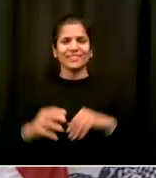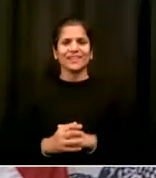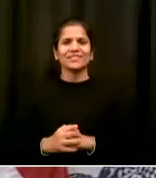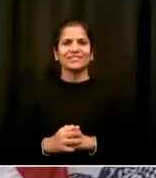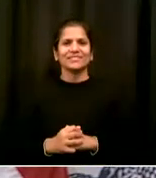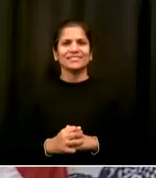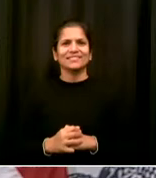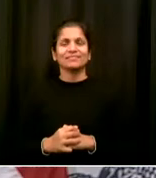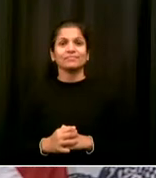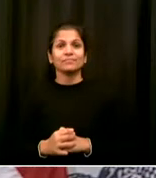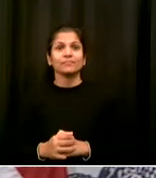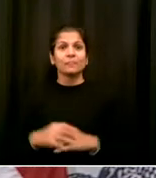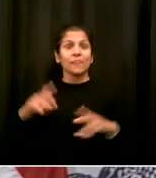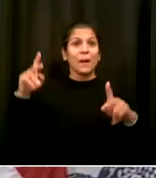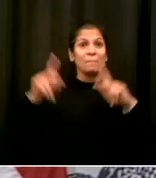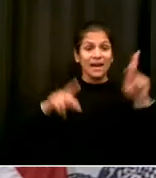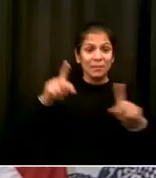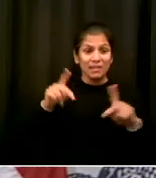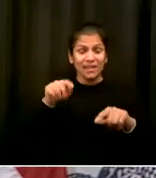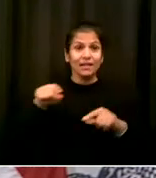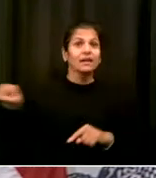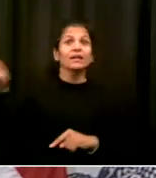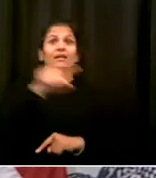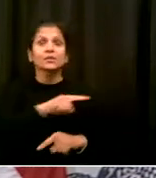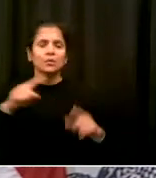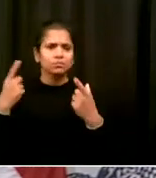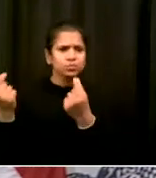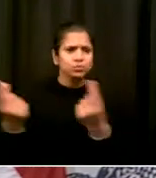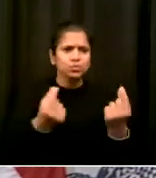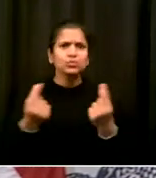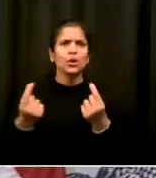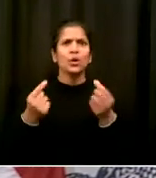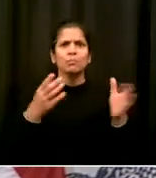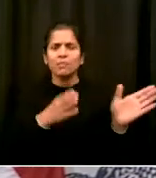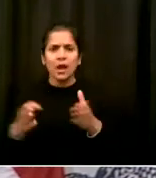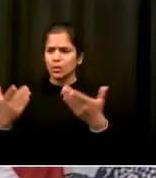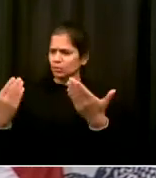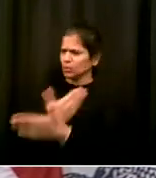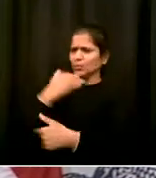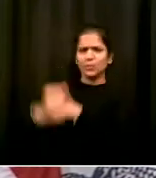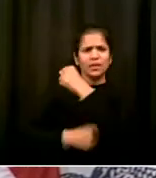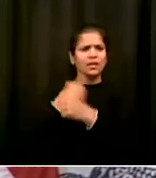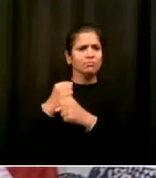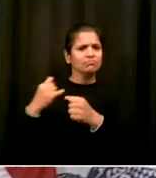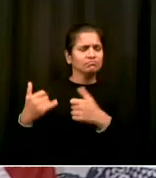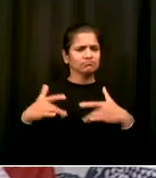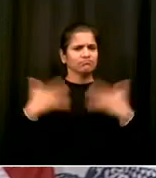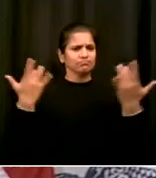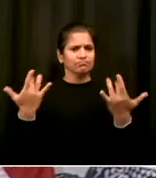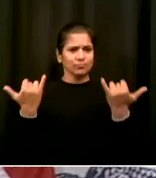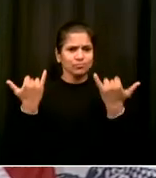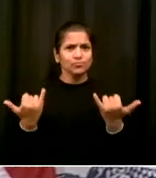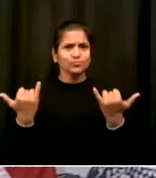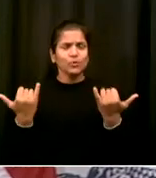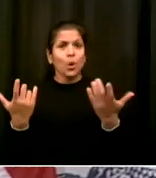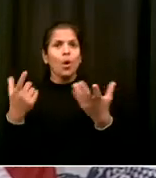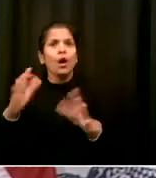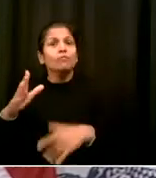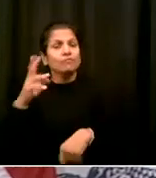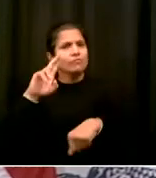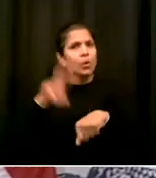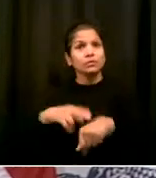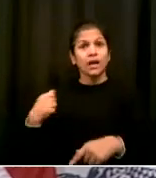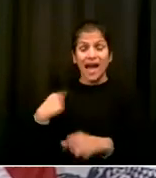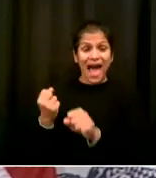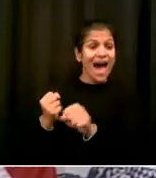not going to be a million people or more in Times Square that it's not going to be special. It's going to be actually arguably the most special, the most poignant,